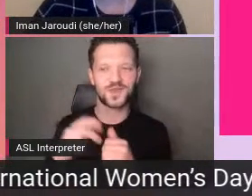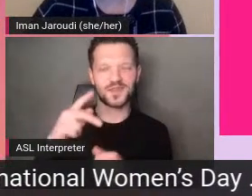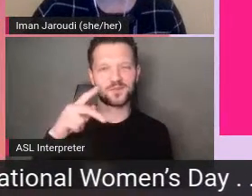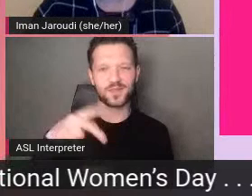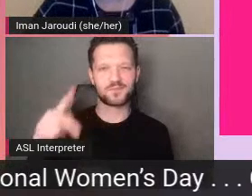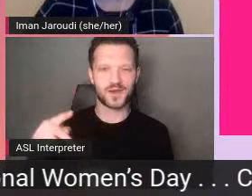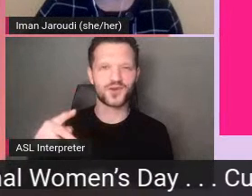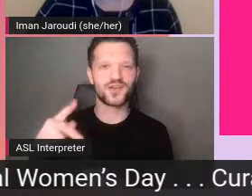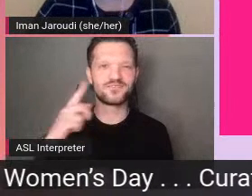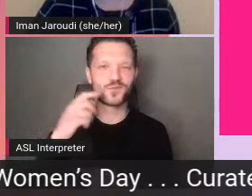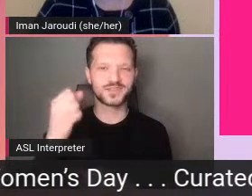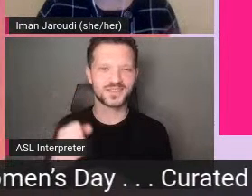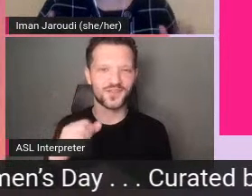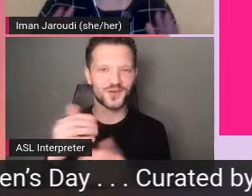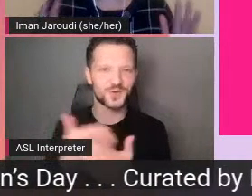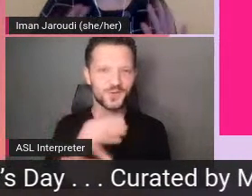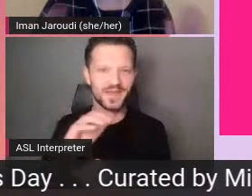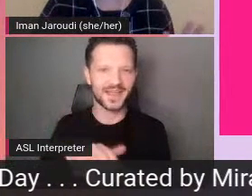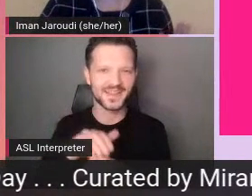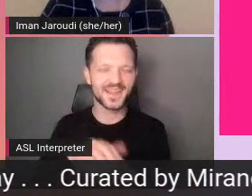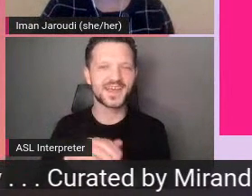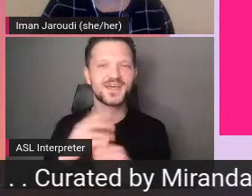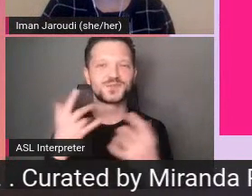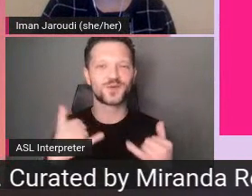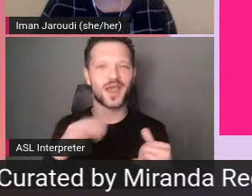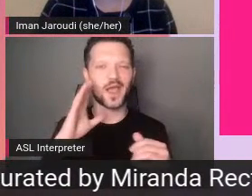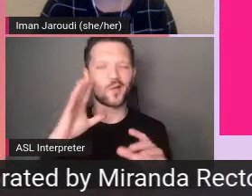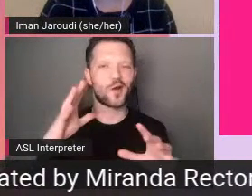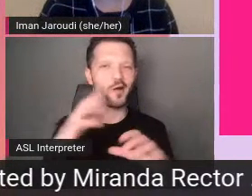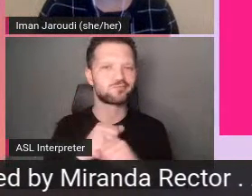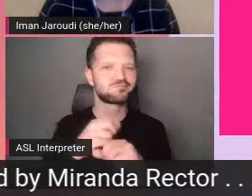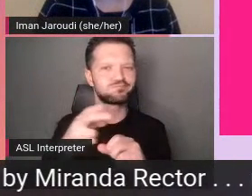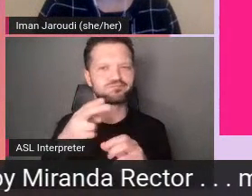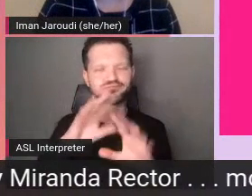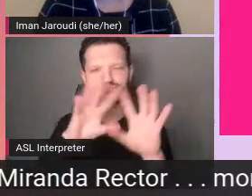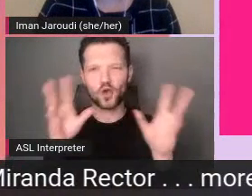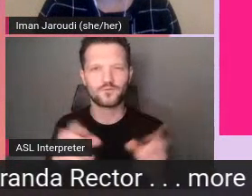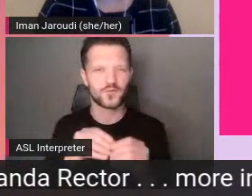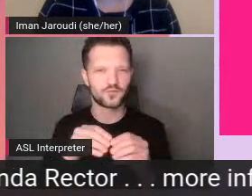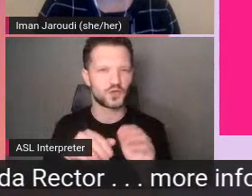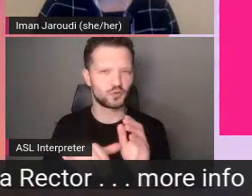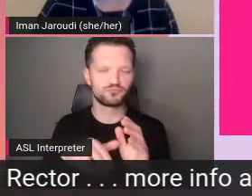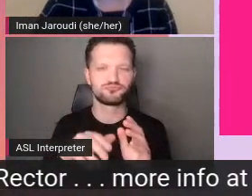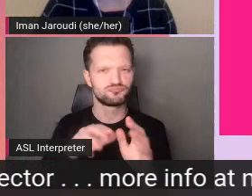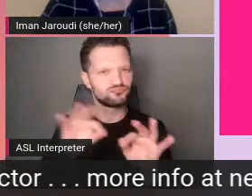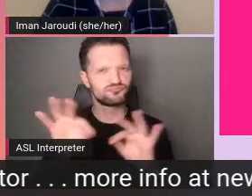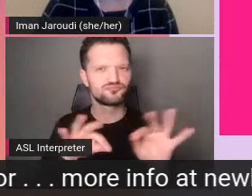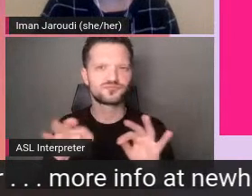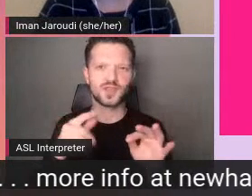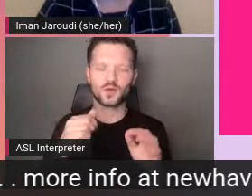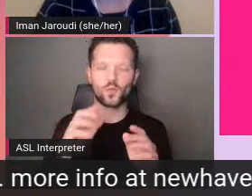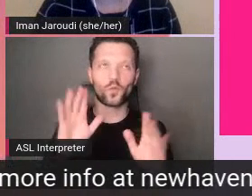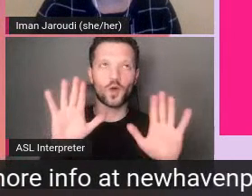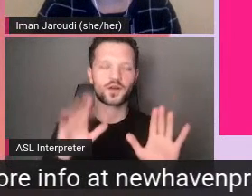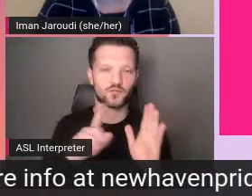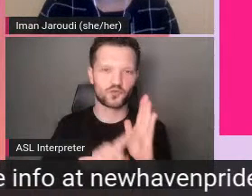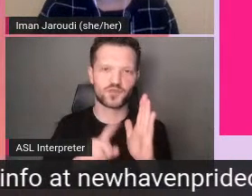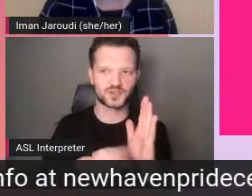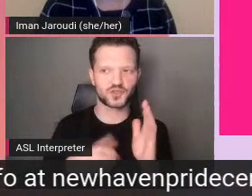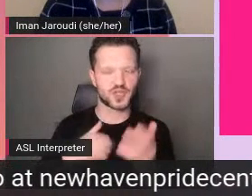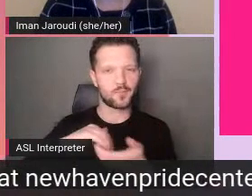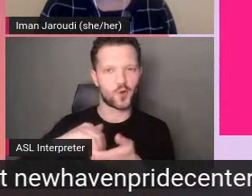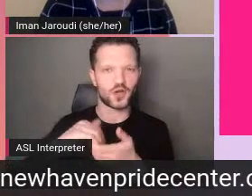New England. Today, I'm going to give a brief overview of some wonderful research that I've been able to partner on through the New Haven Pride